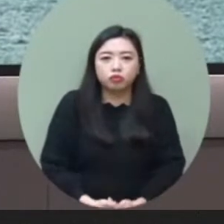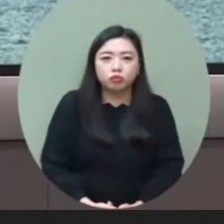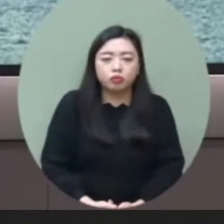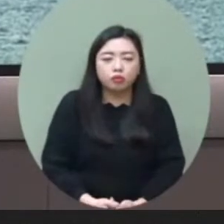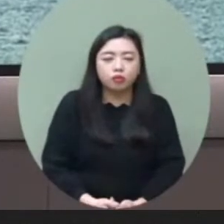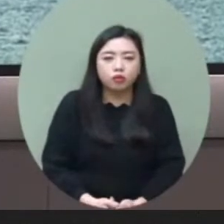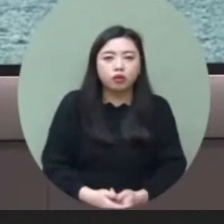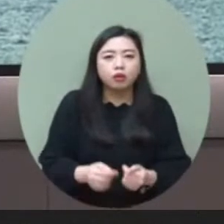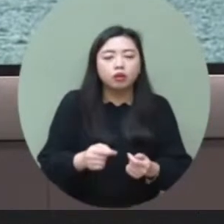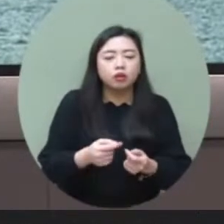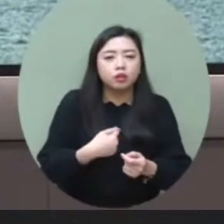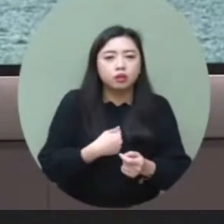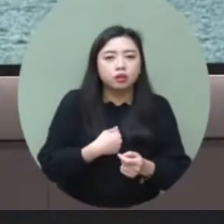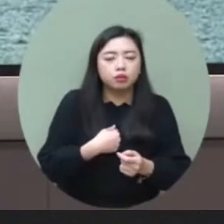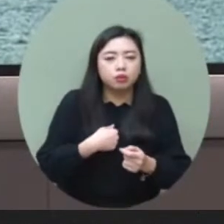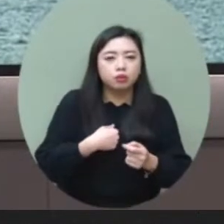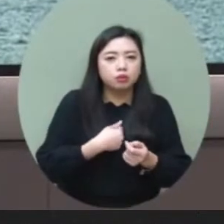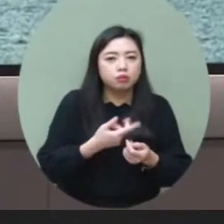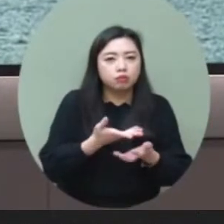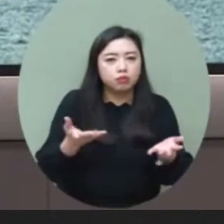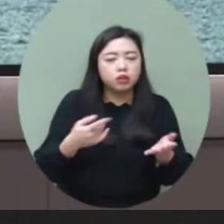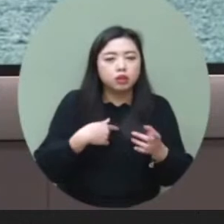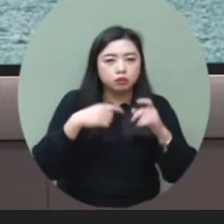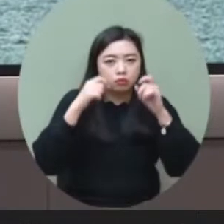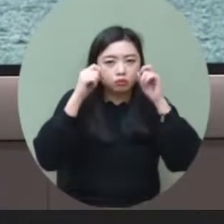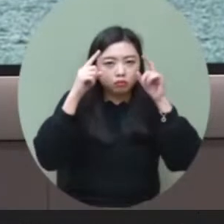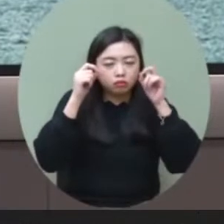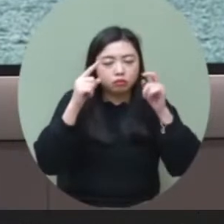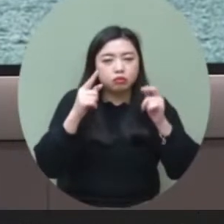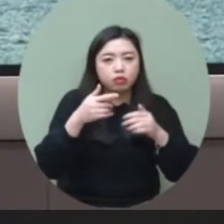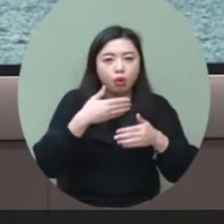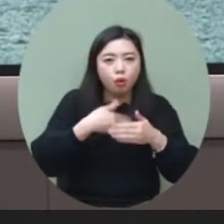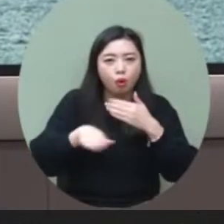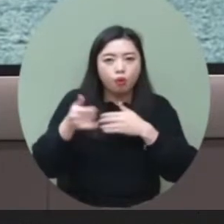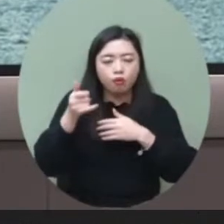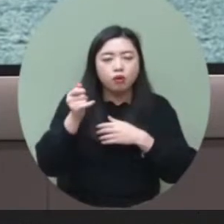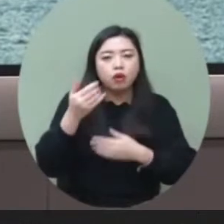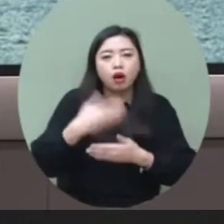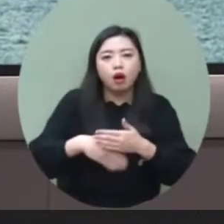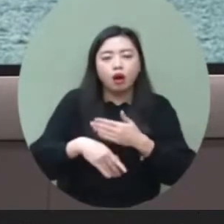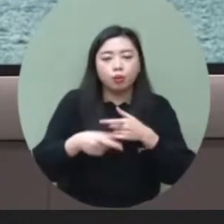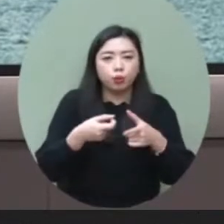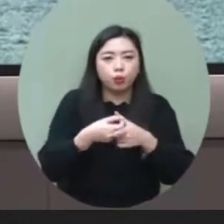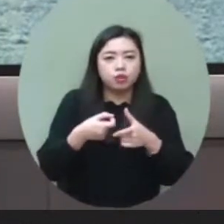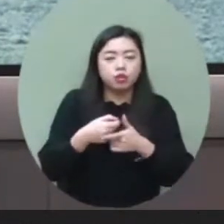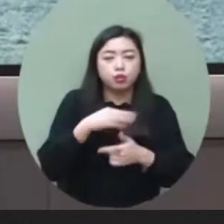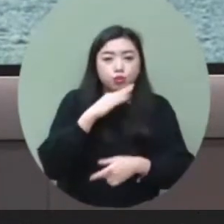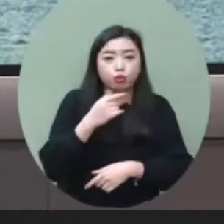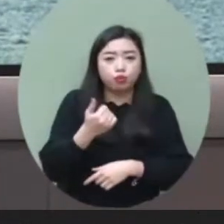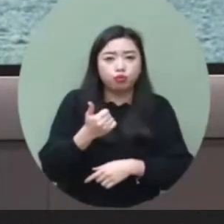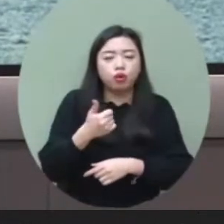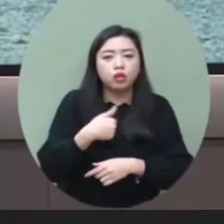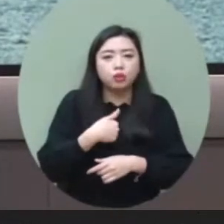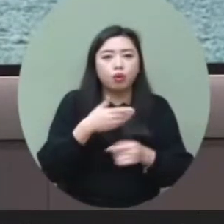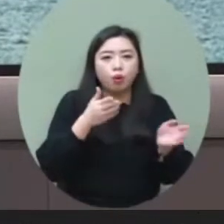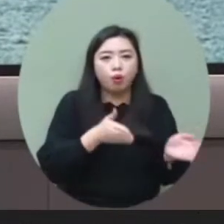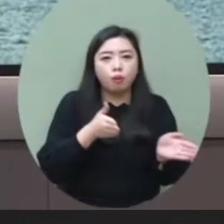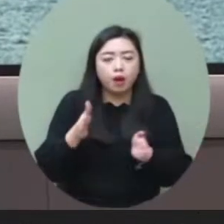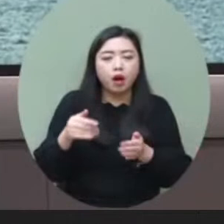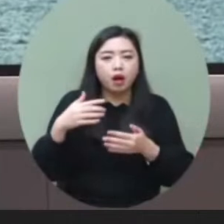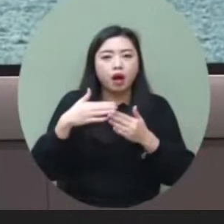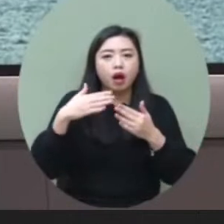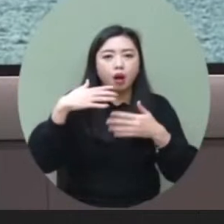So the caseload is constantly climbing. So the public should remain vigilant and refrain from going